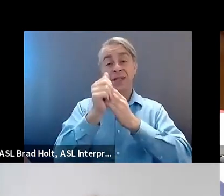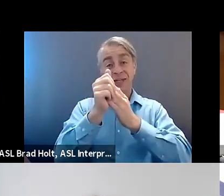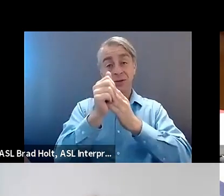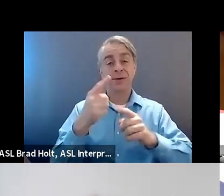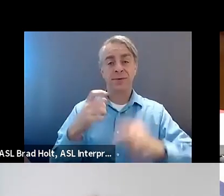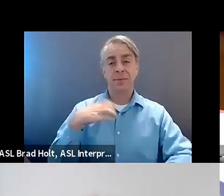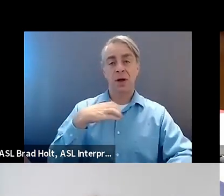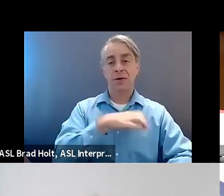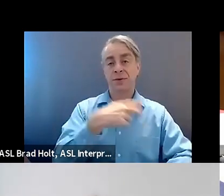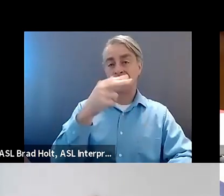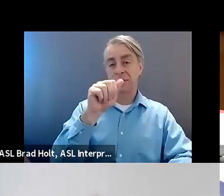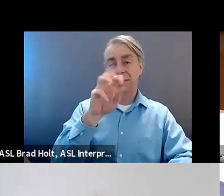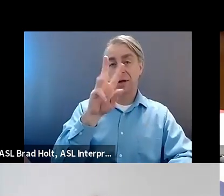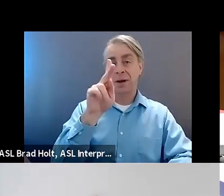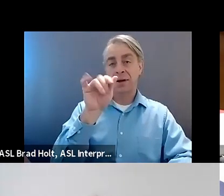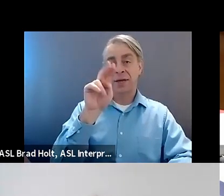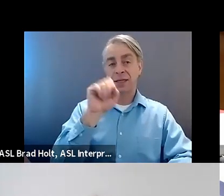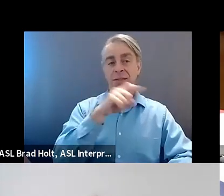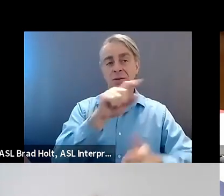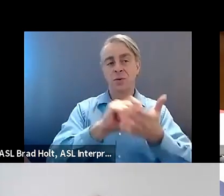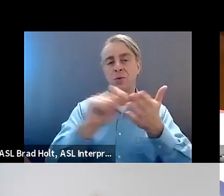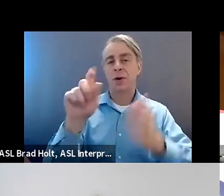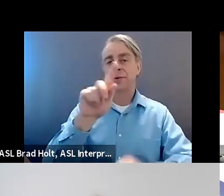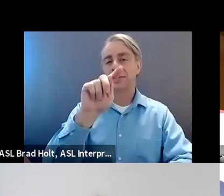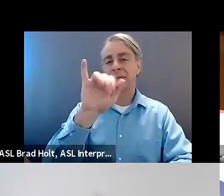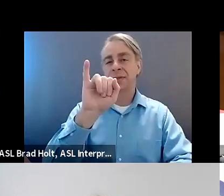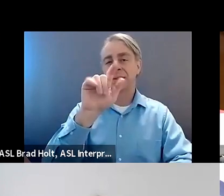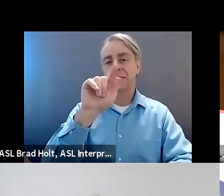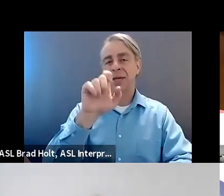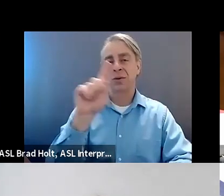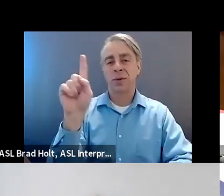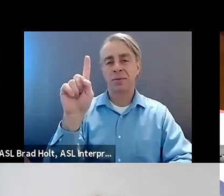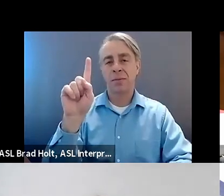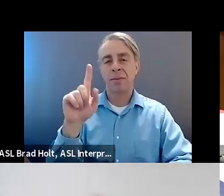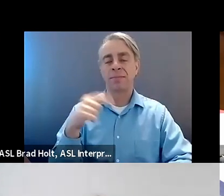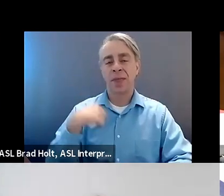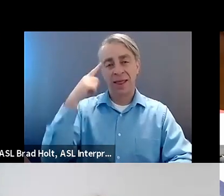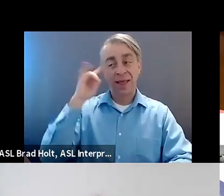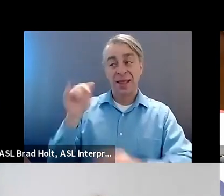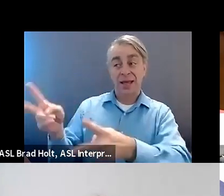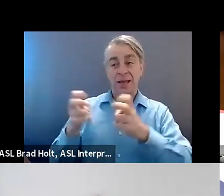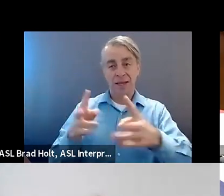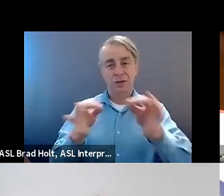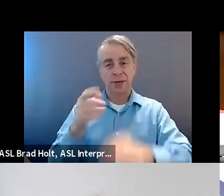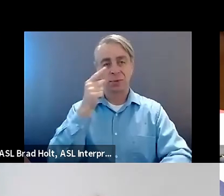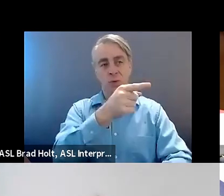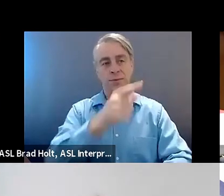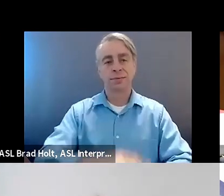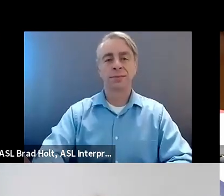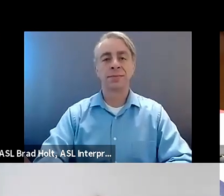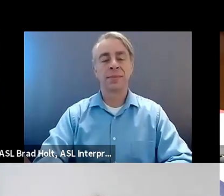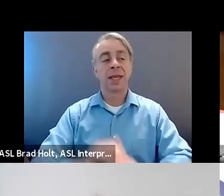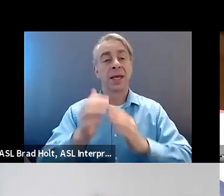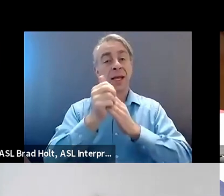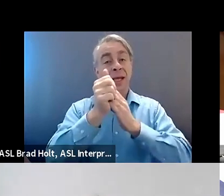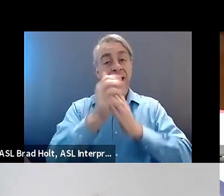the father of Title I, once put forward, and I think it describes you. The leadership belongs not to the loudest,